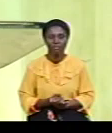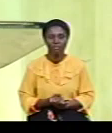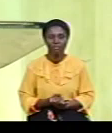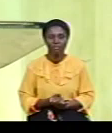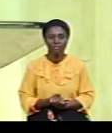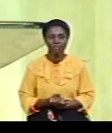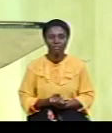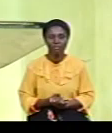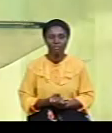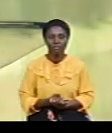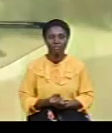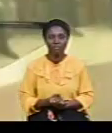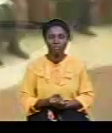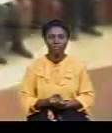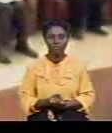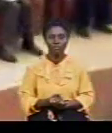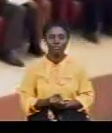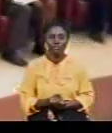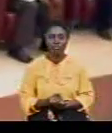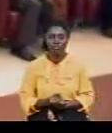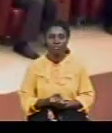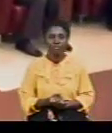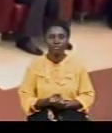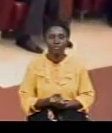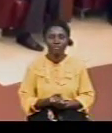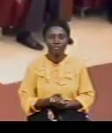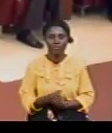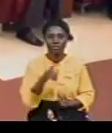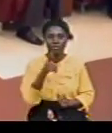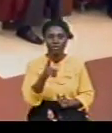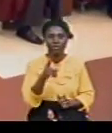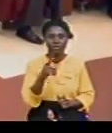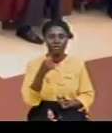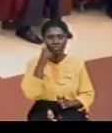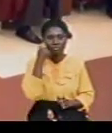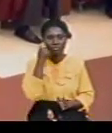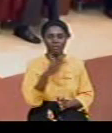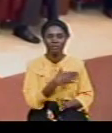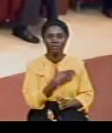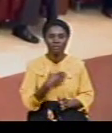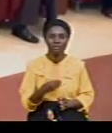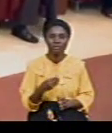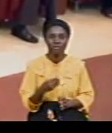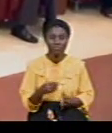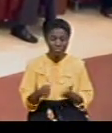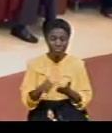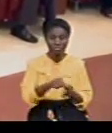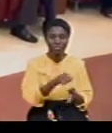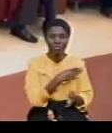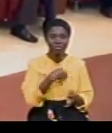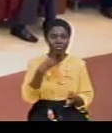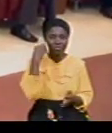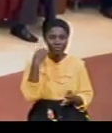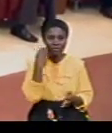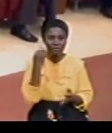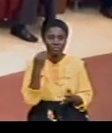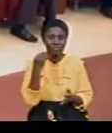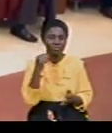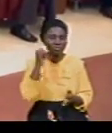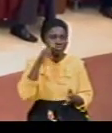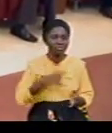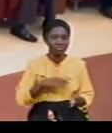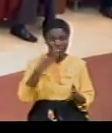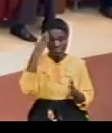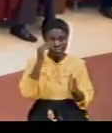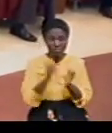The 4 verse 4. Ye adulterers and adulteresses, know ye not that friendship with the world is enmity with God?